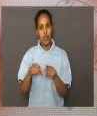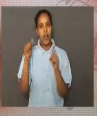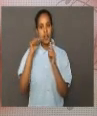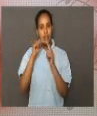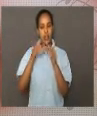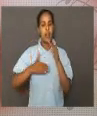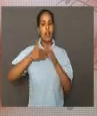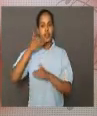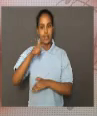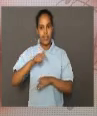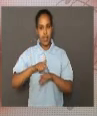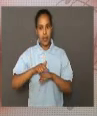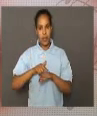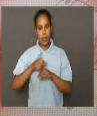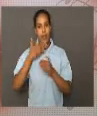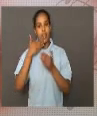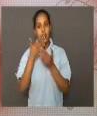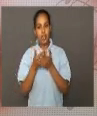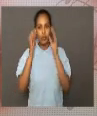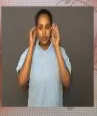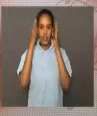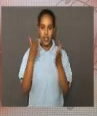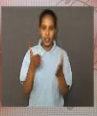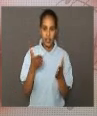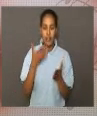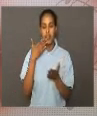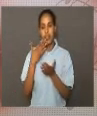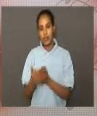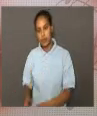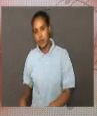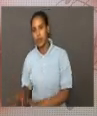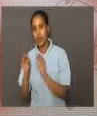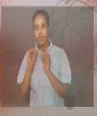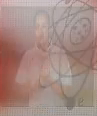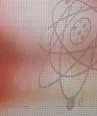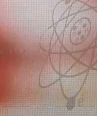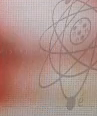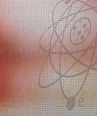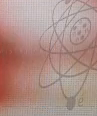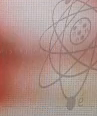Until next time, thank you, teacher. Thank you, students.